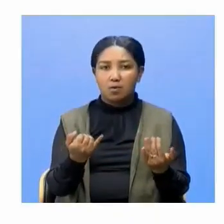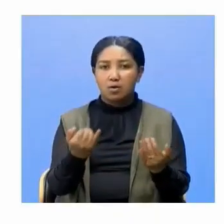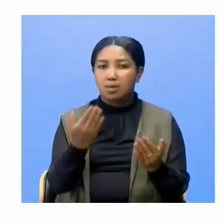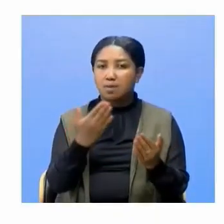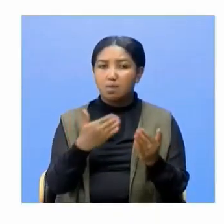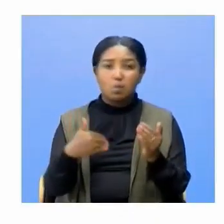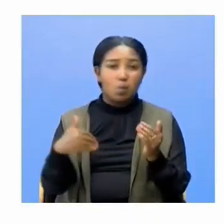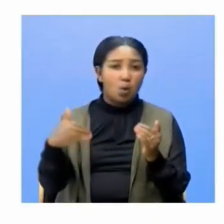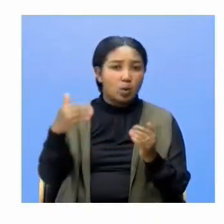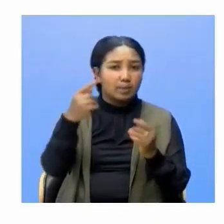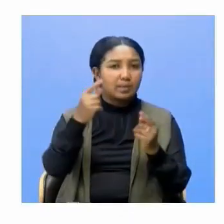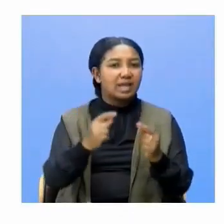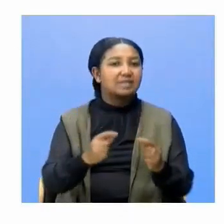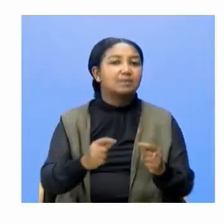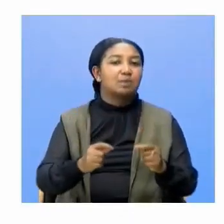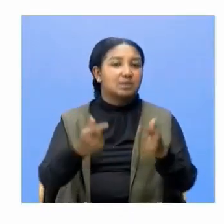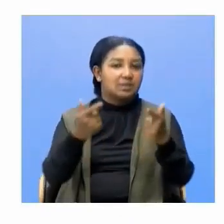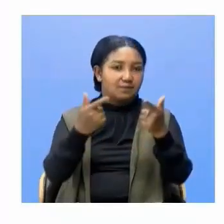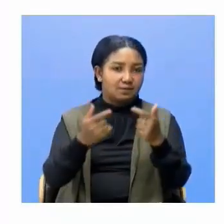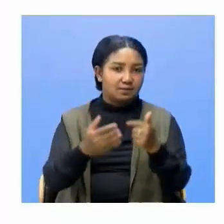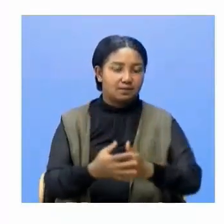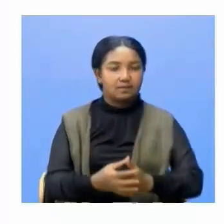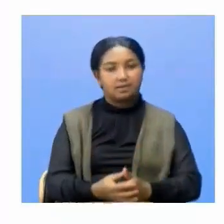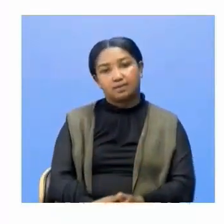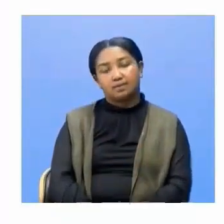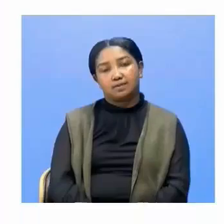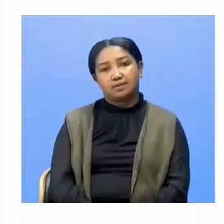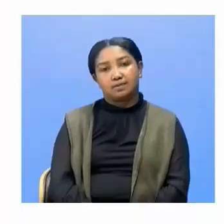more expensive.